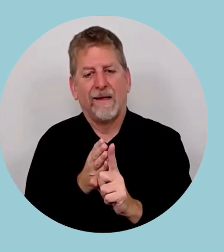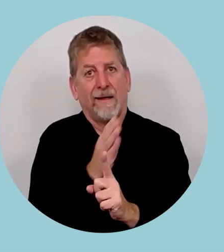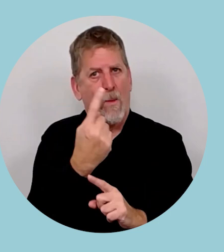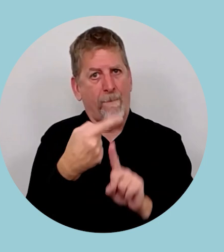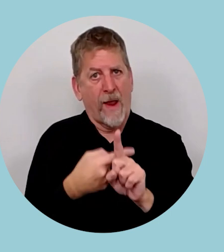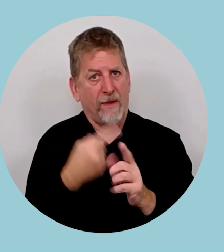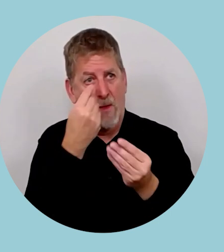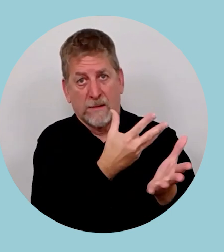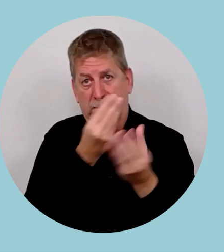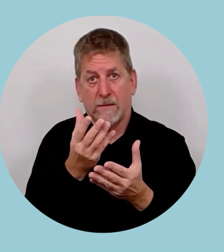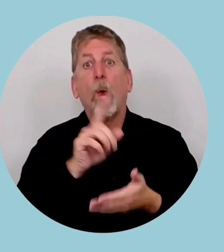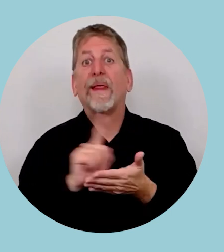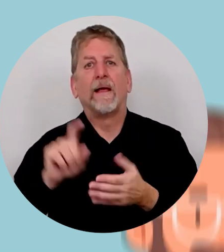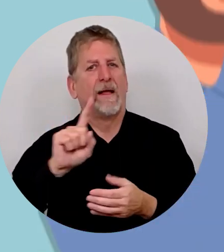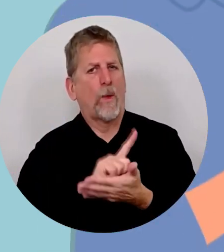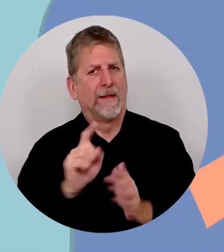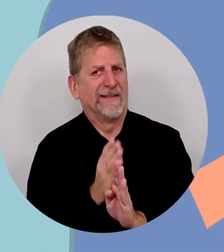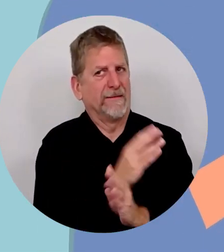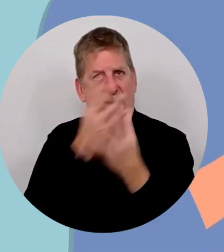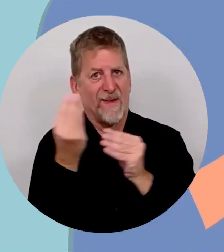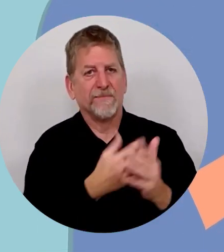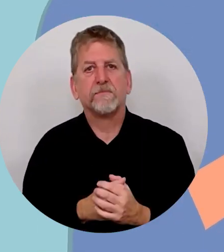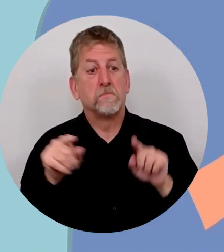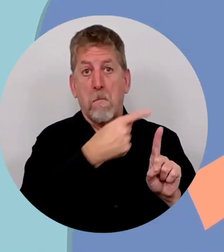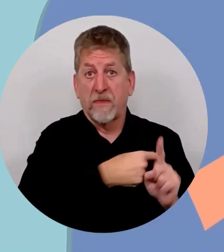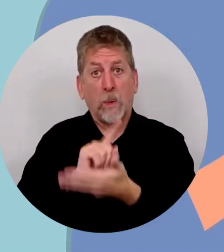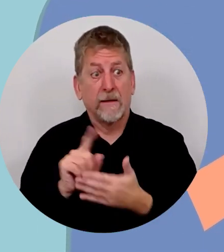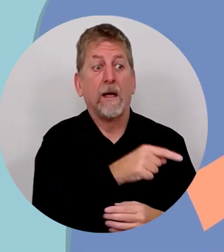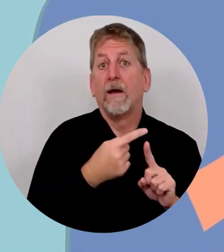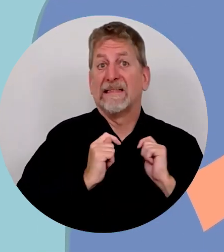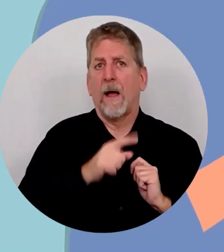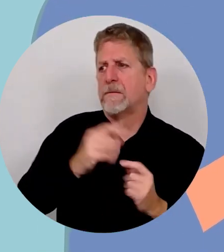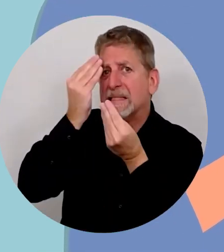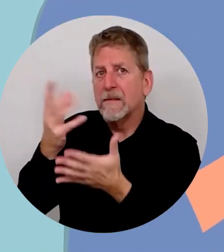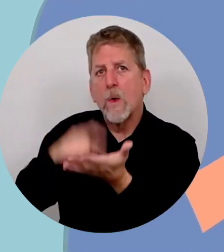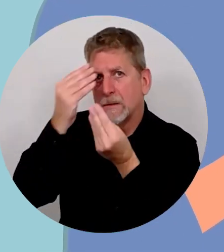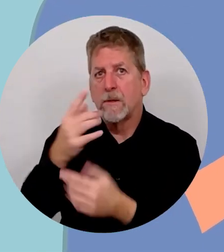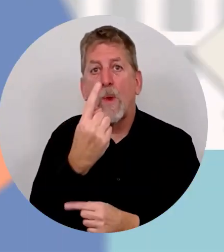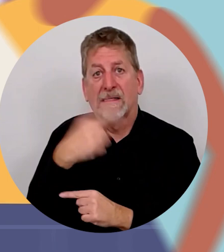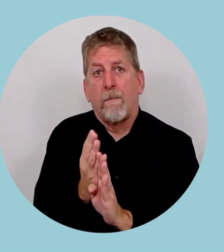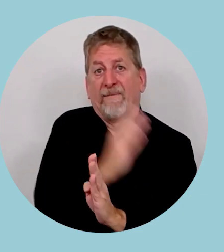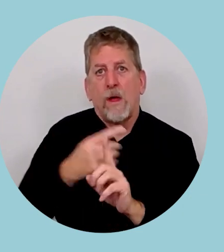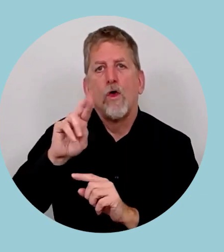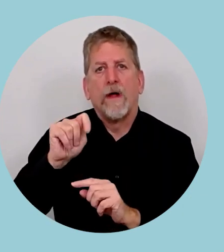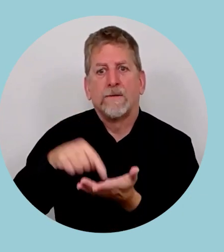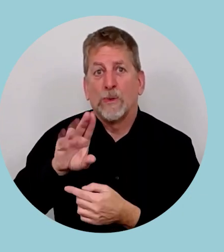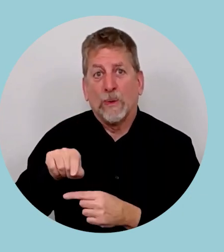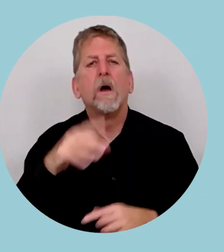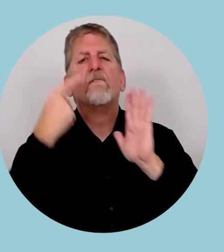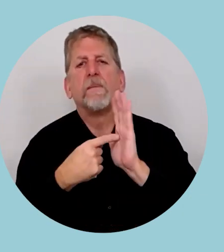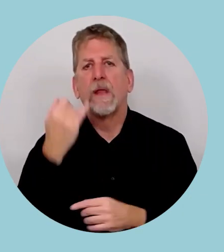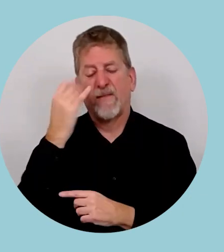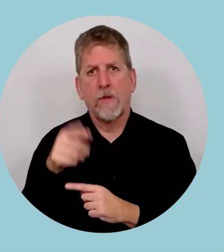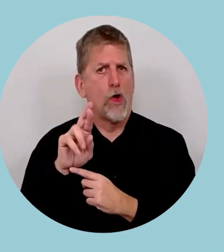week. In both cases, tenants must give notice the day before rent is due. For example, if